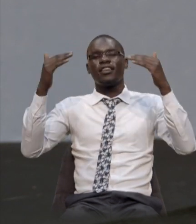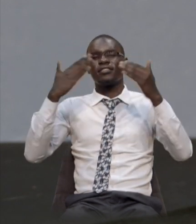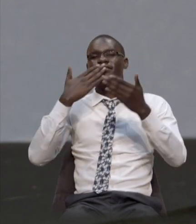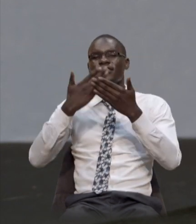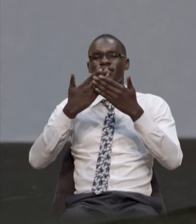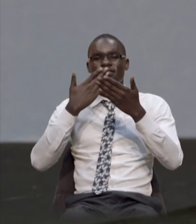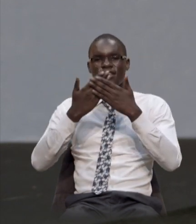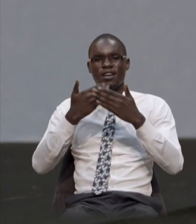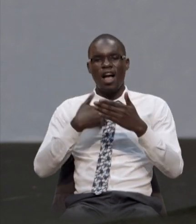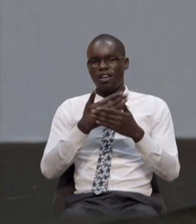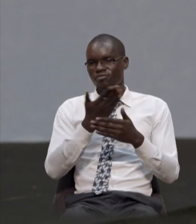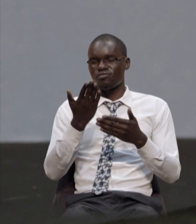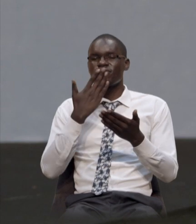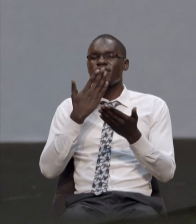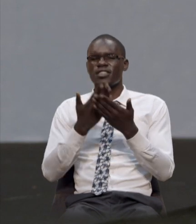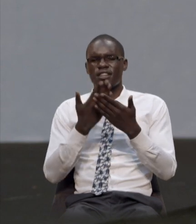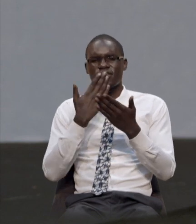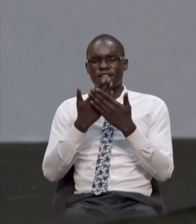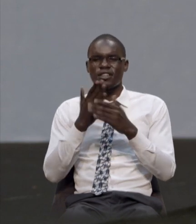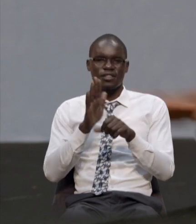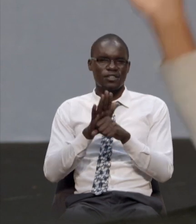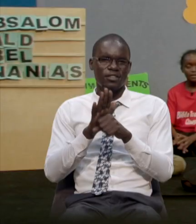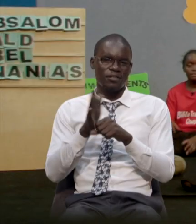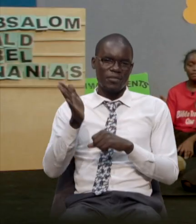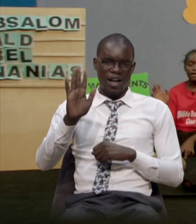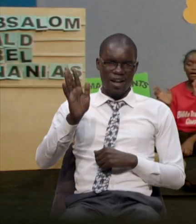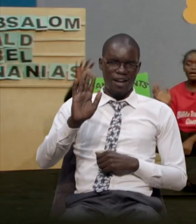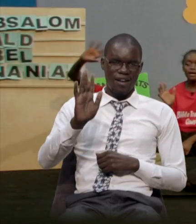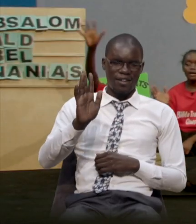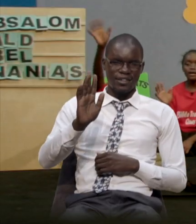have you, and we want to say thank you so much, and we want to say